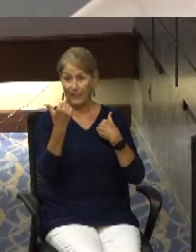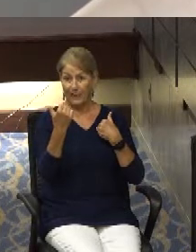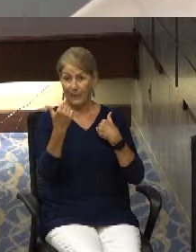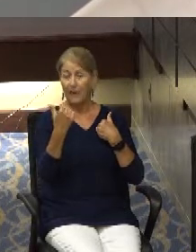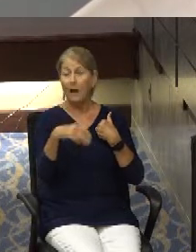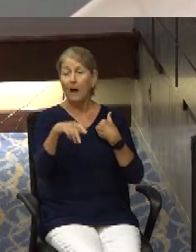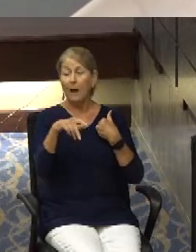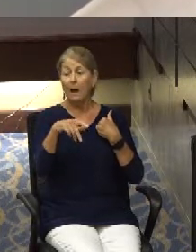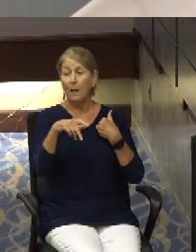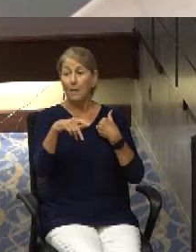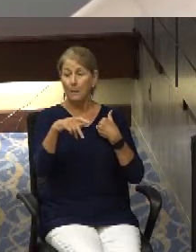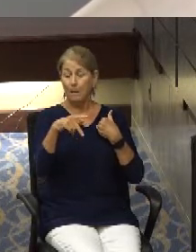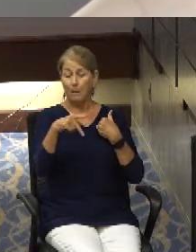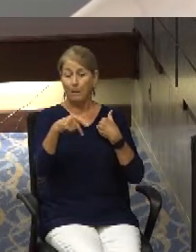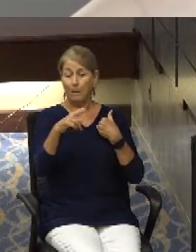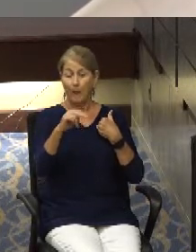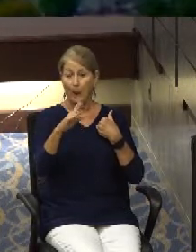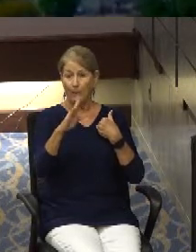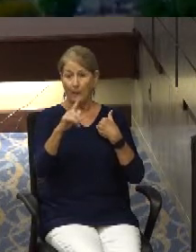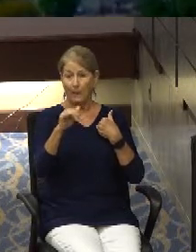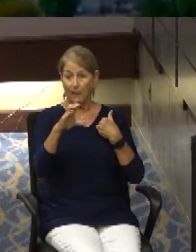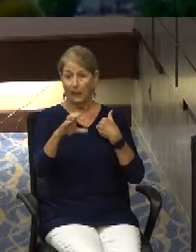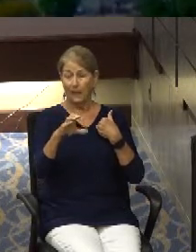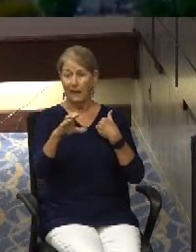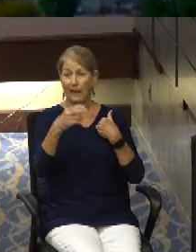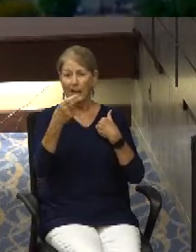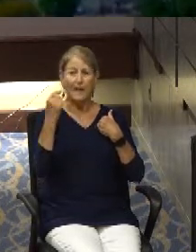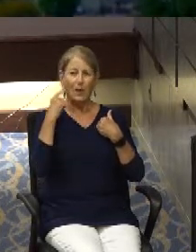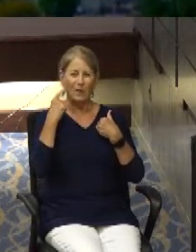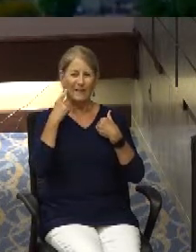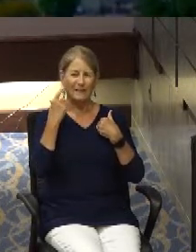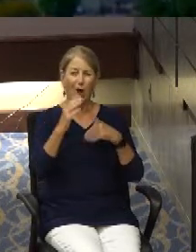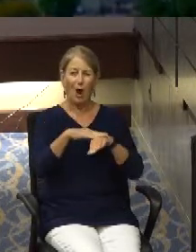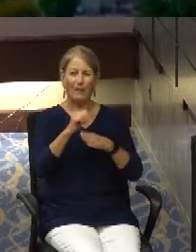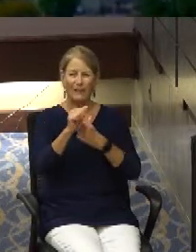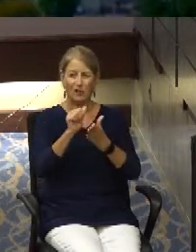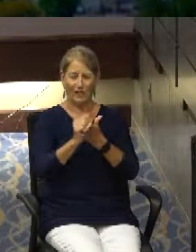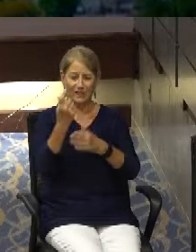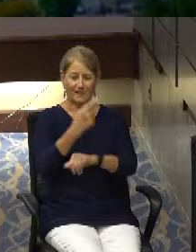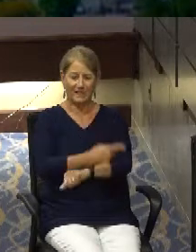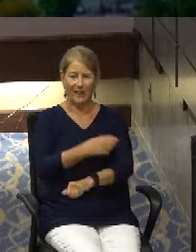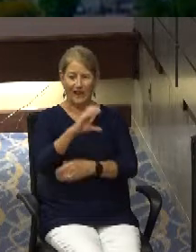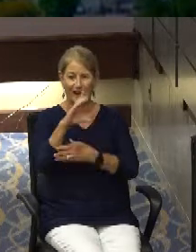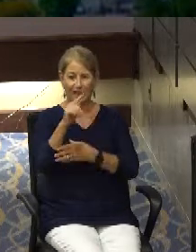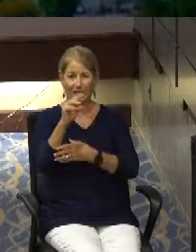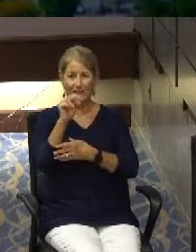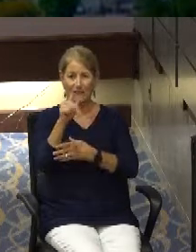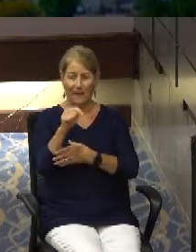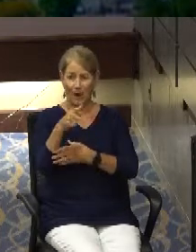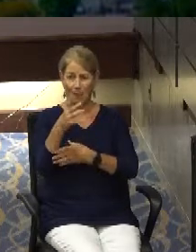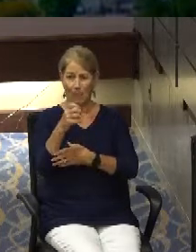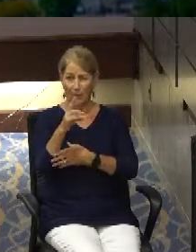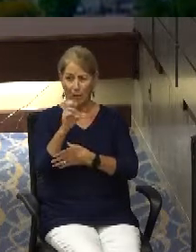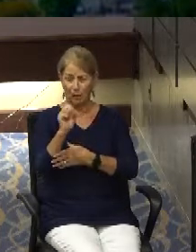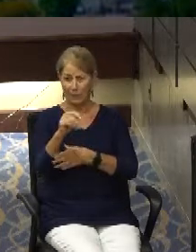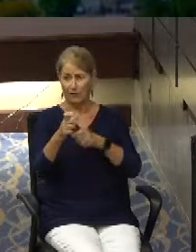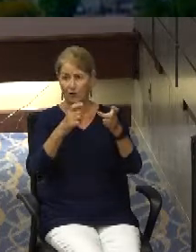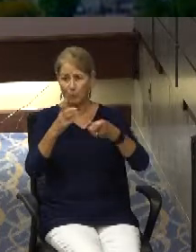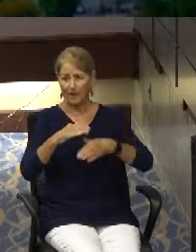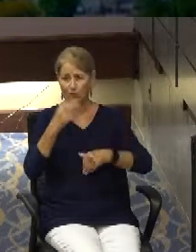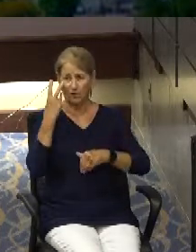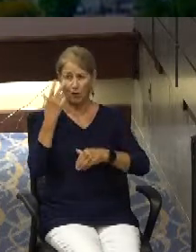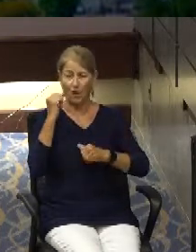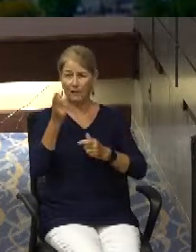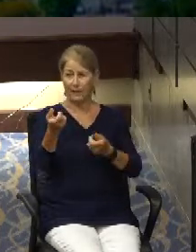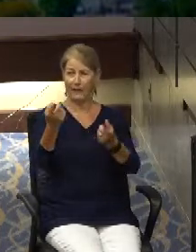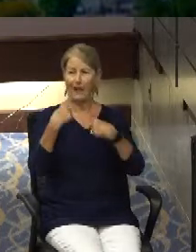today. In fact, there were so many public hearings on the agenda today. Clint Peters, our Director of Development Services, saw it coming and he went on